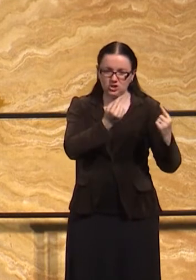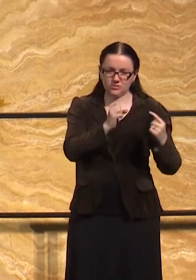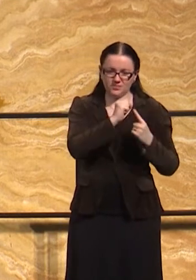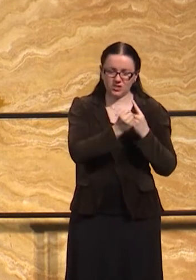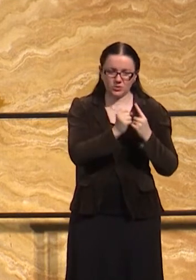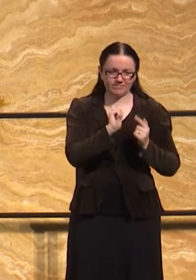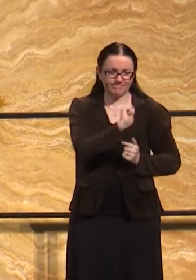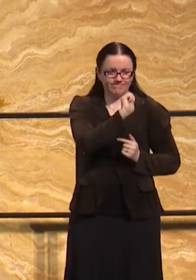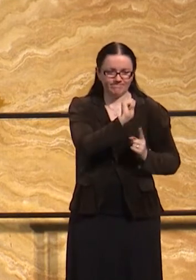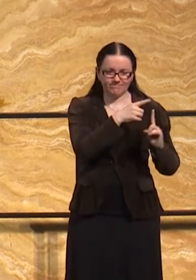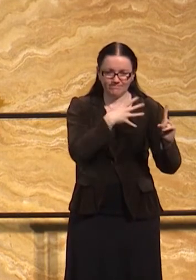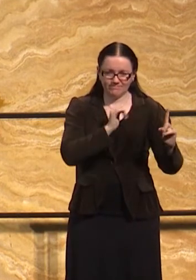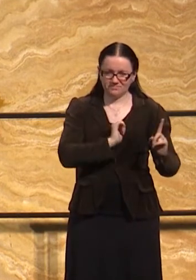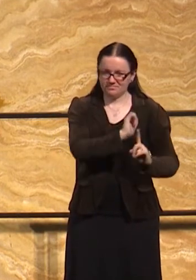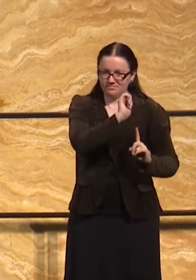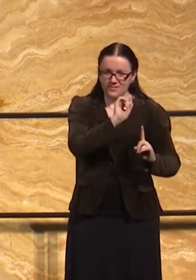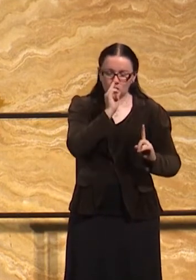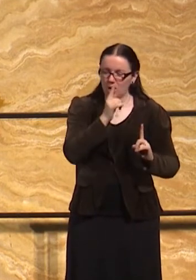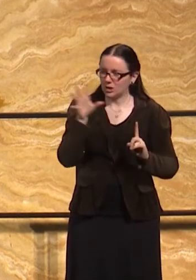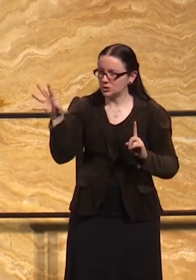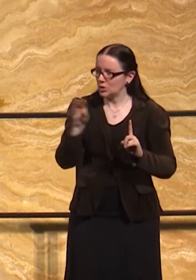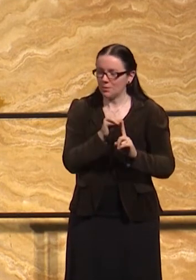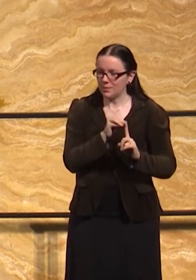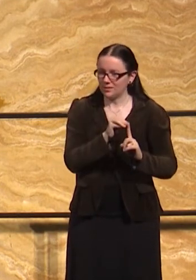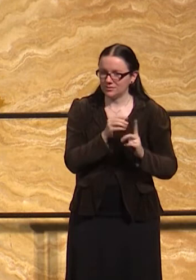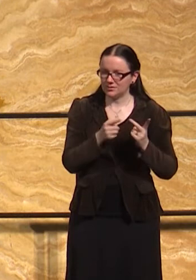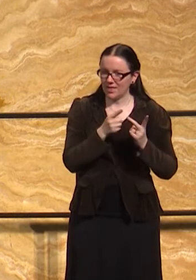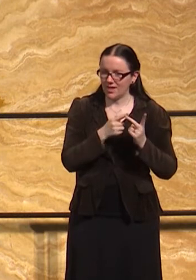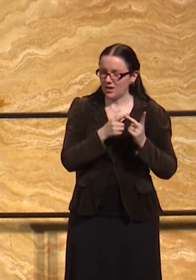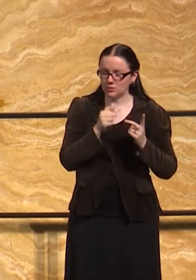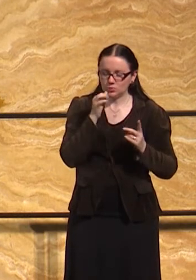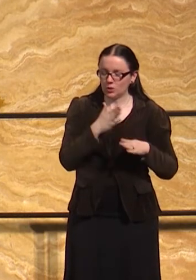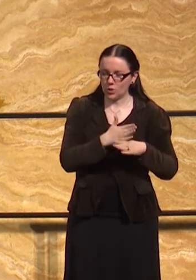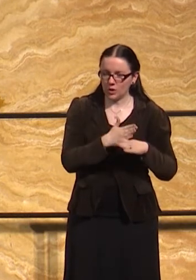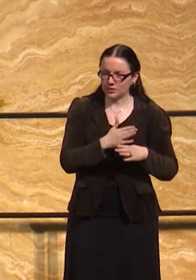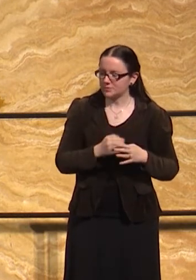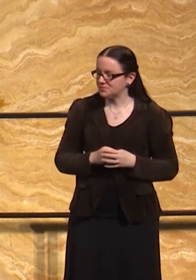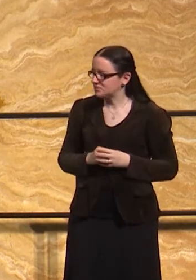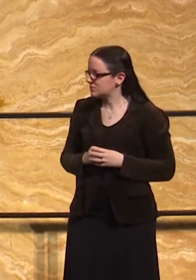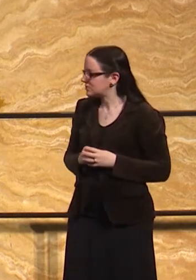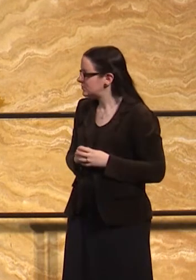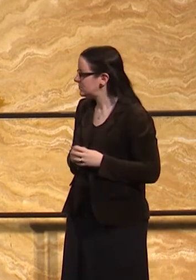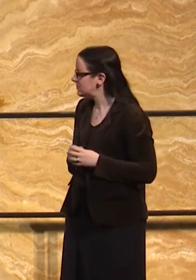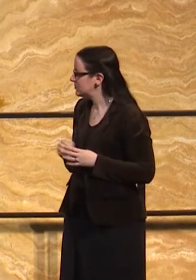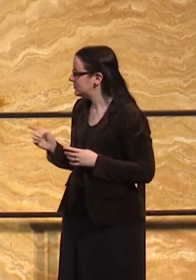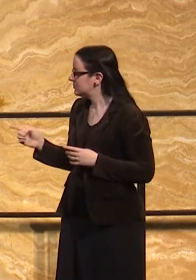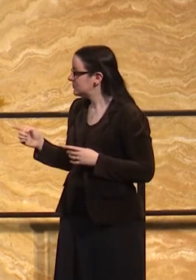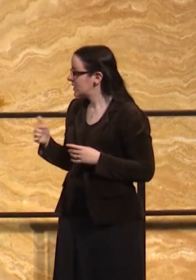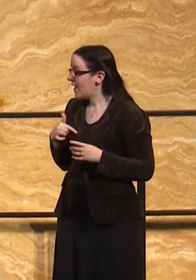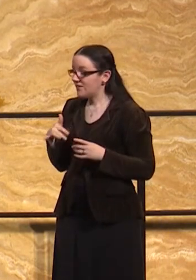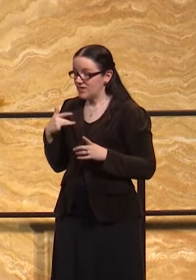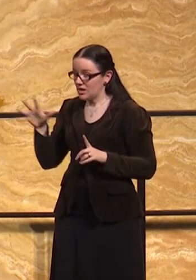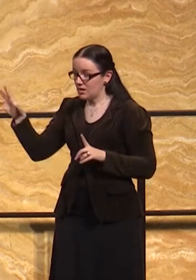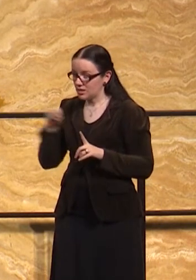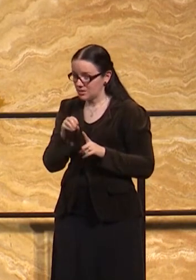so unique that you can't really apply a like-for-like model? By the way, I don't think a like-for-like model